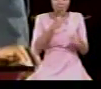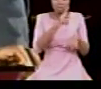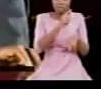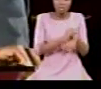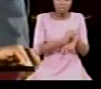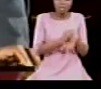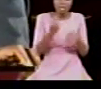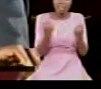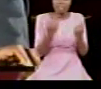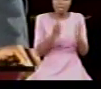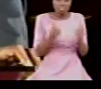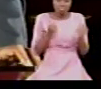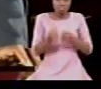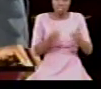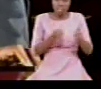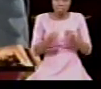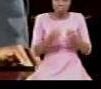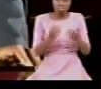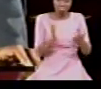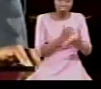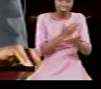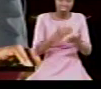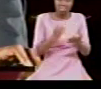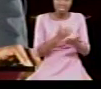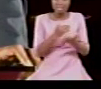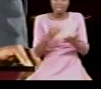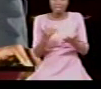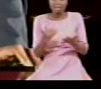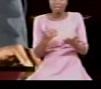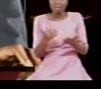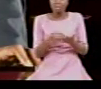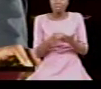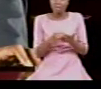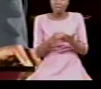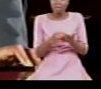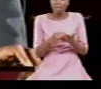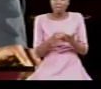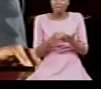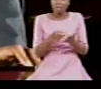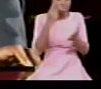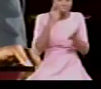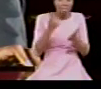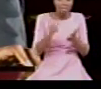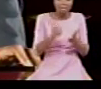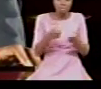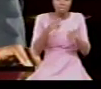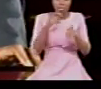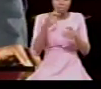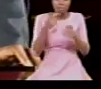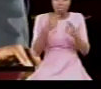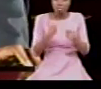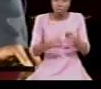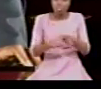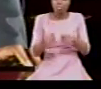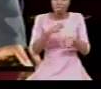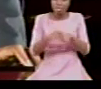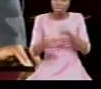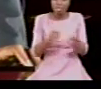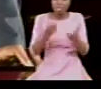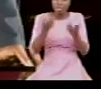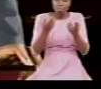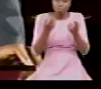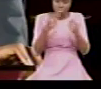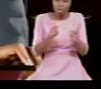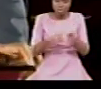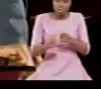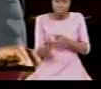see, fighting. See him. See him in court. See him trying to cheat. See him trying to maneuver.